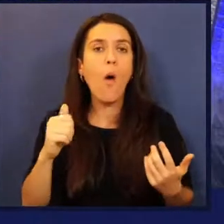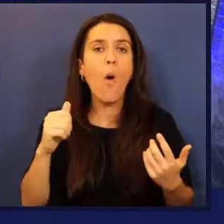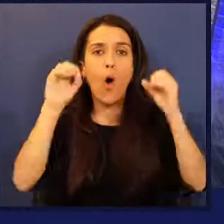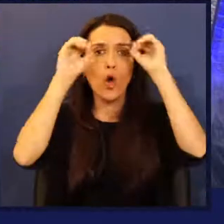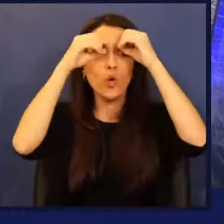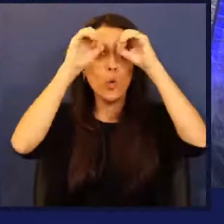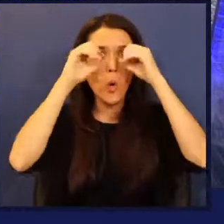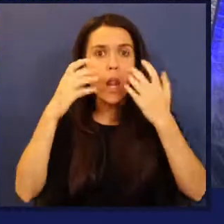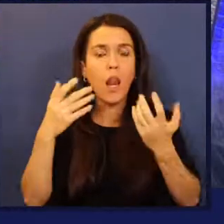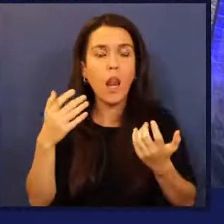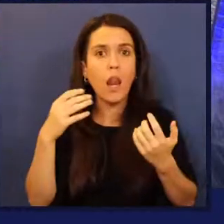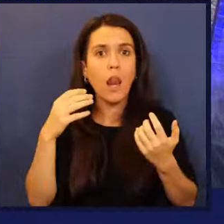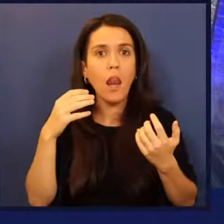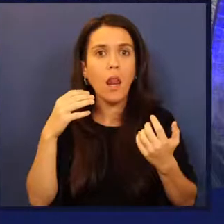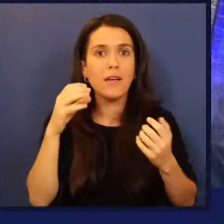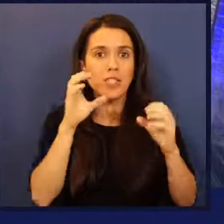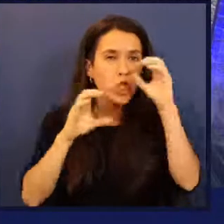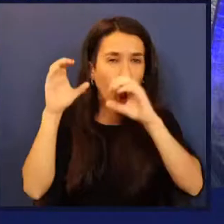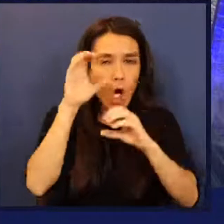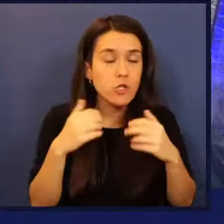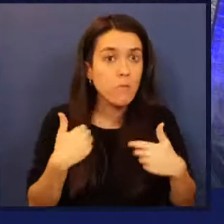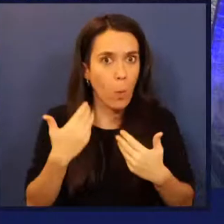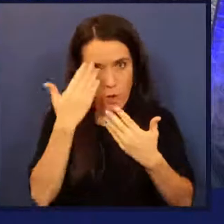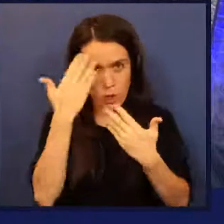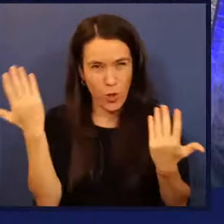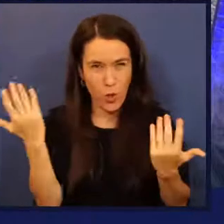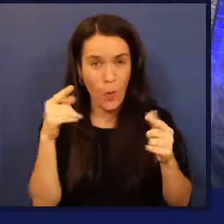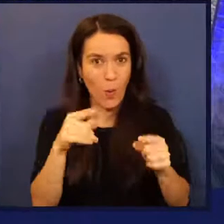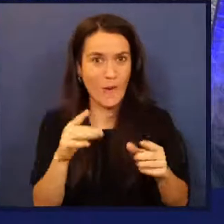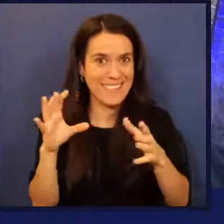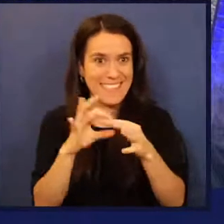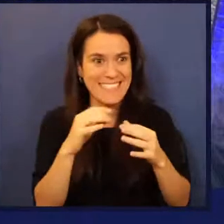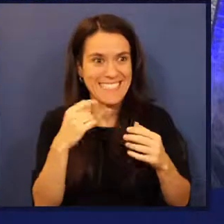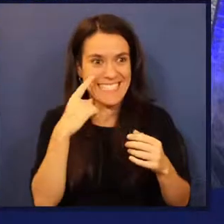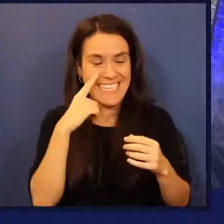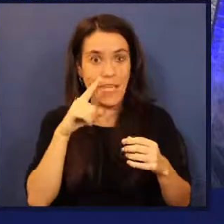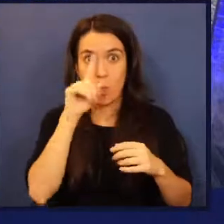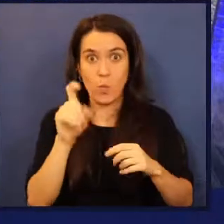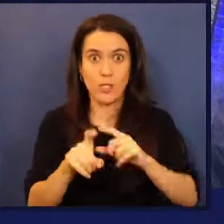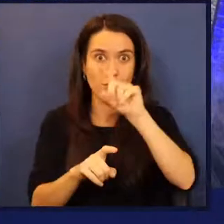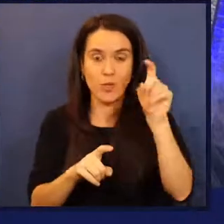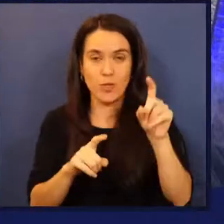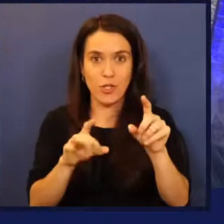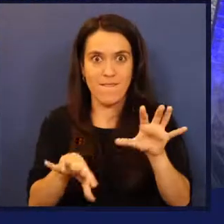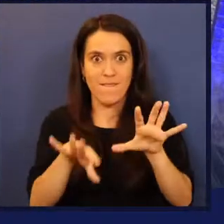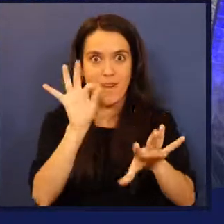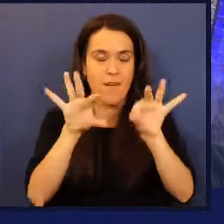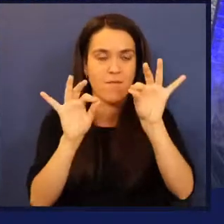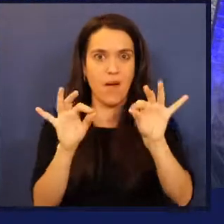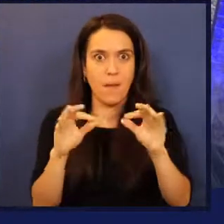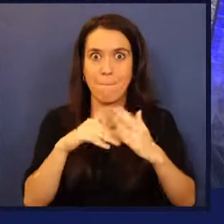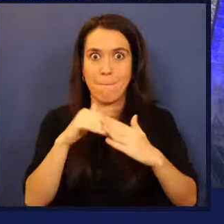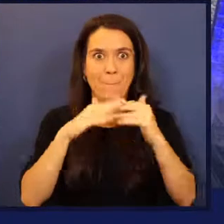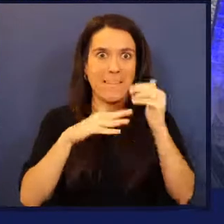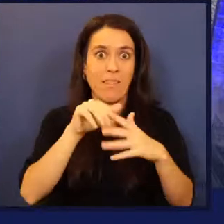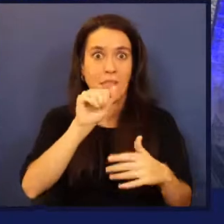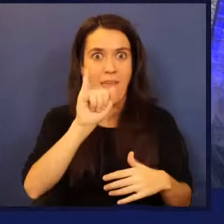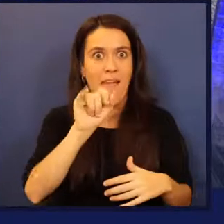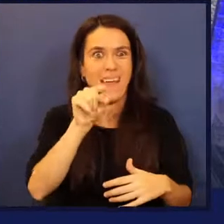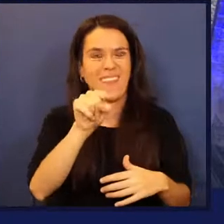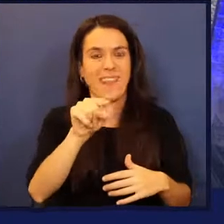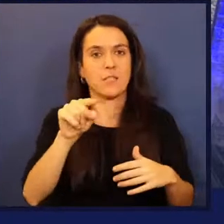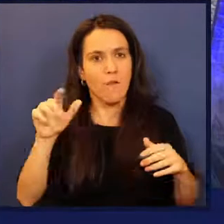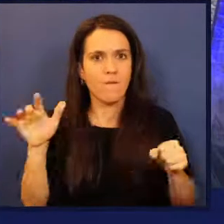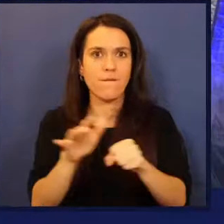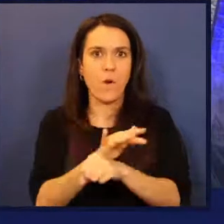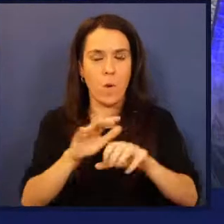ask these questions in the, you know, as a result of that, that you don't know what you're building in AI. We don't know the full extent